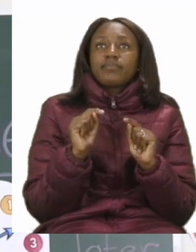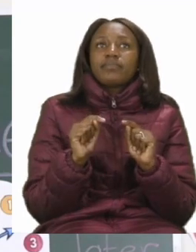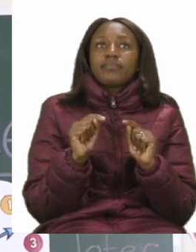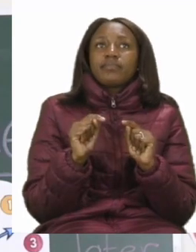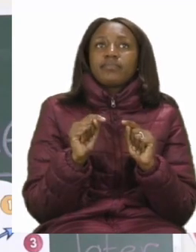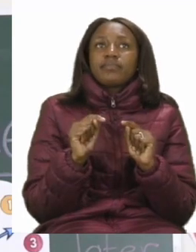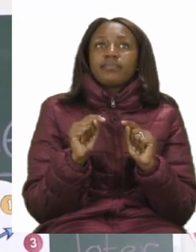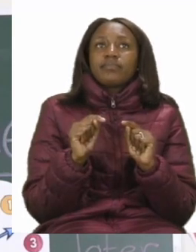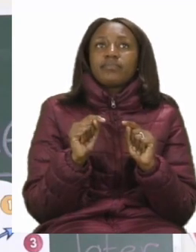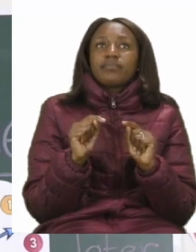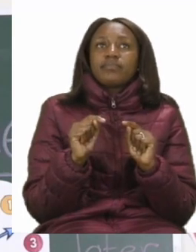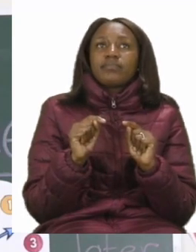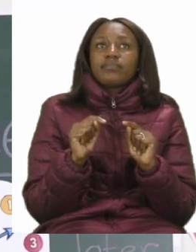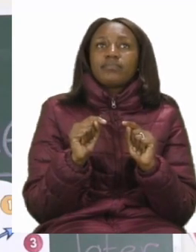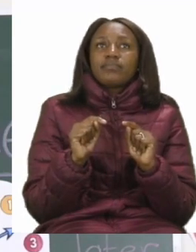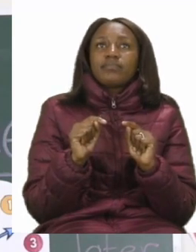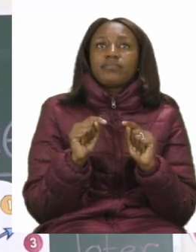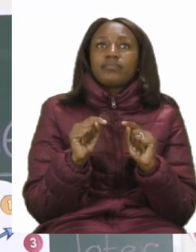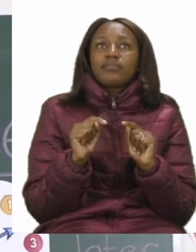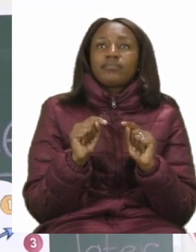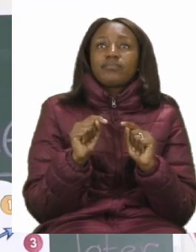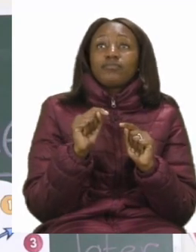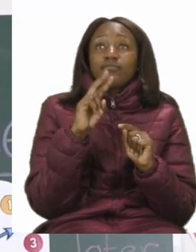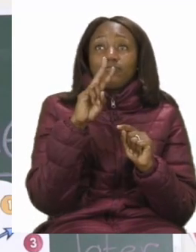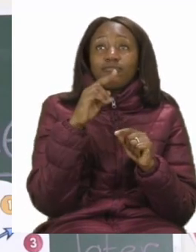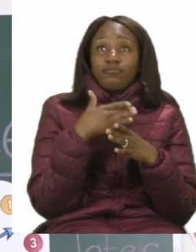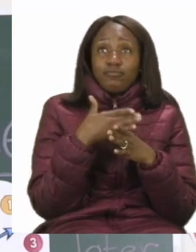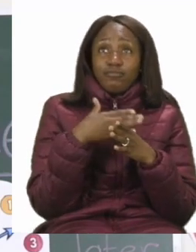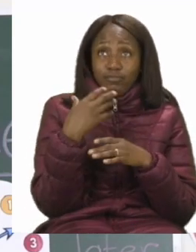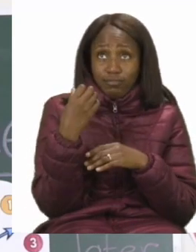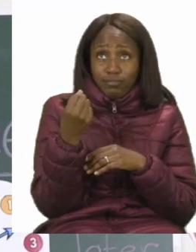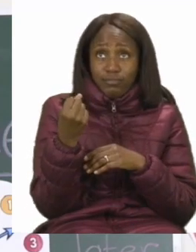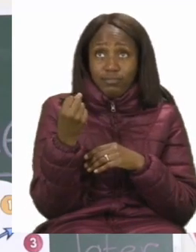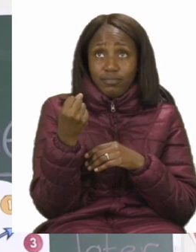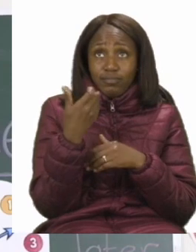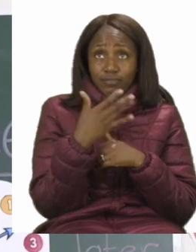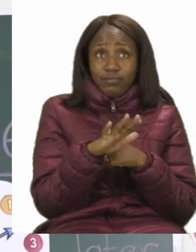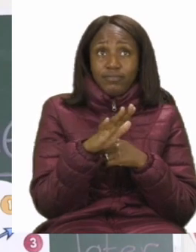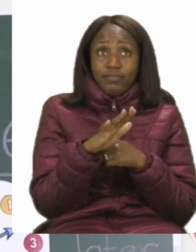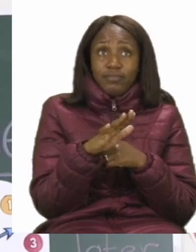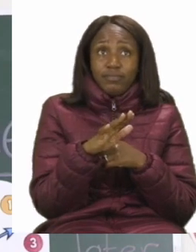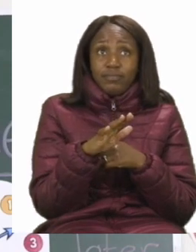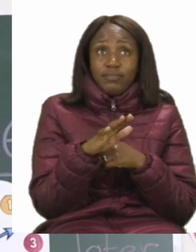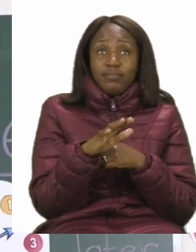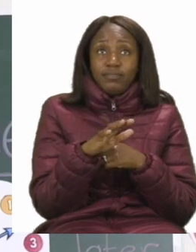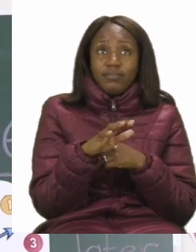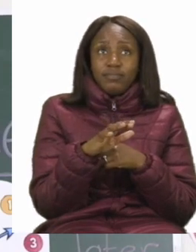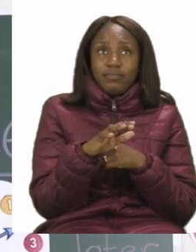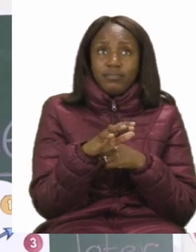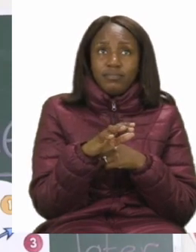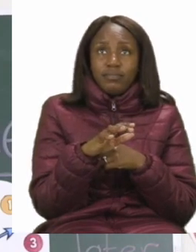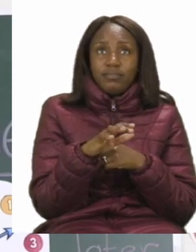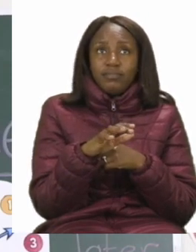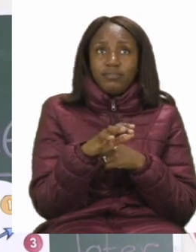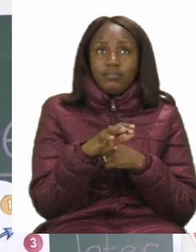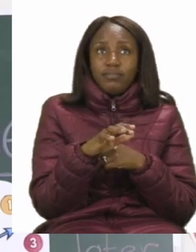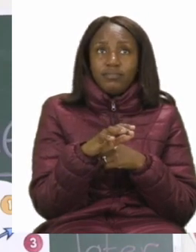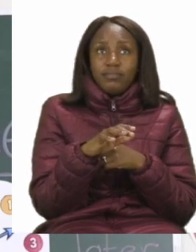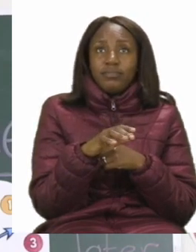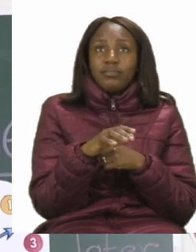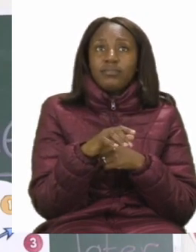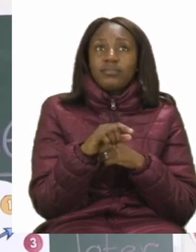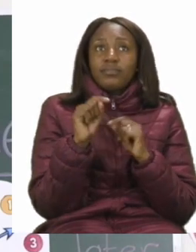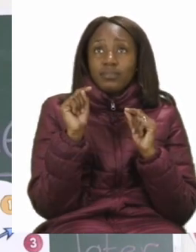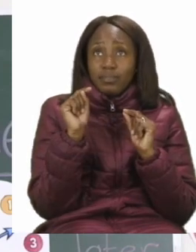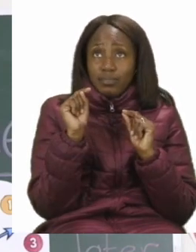have 2 activities that you have to finish, but hold on just a little bit